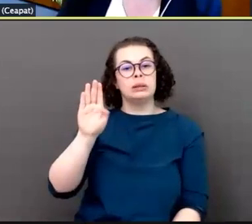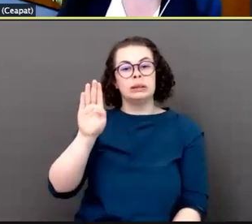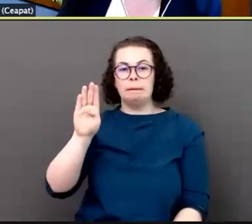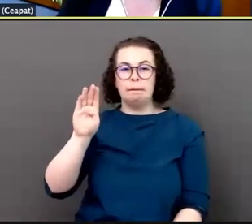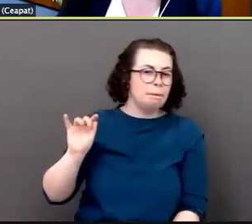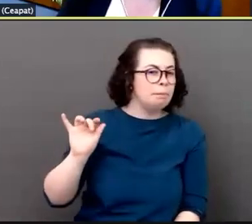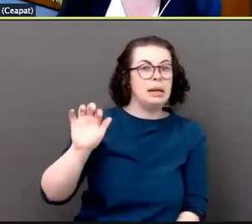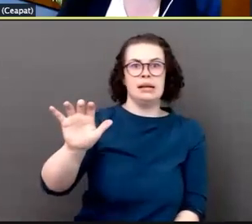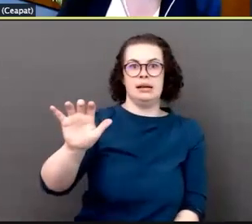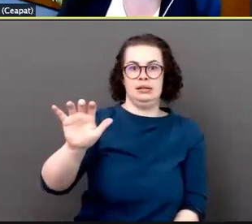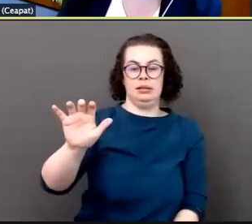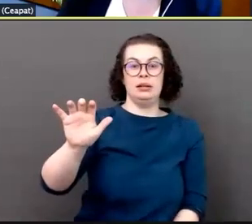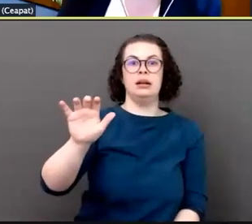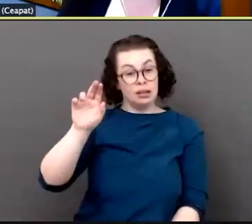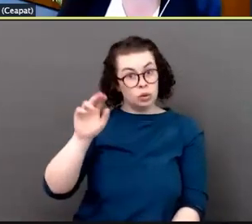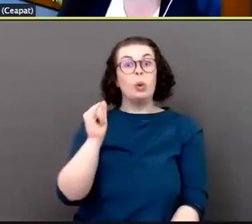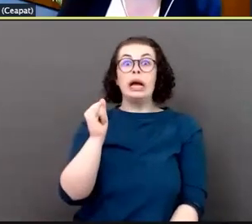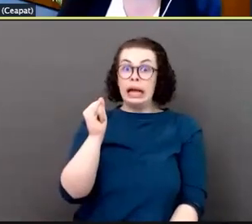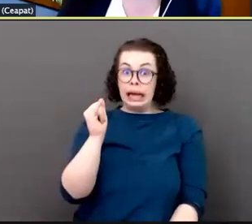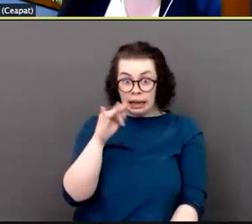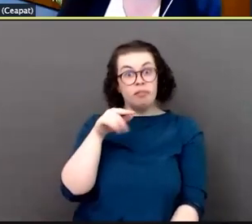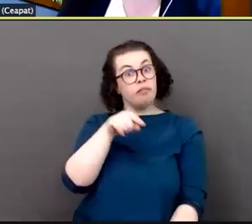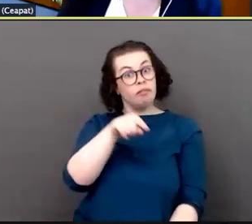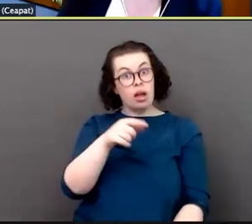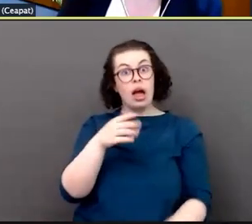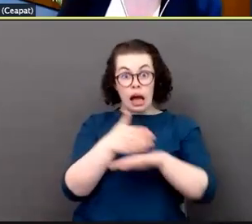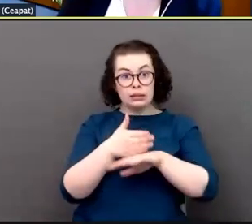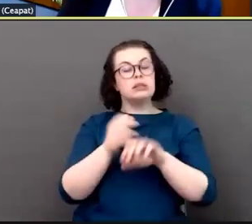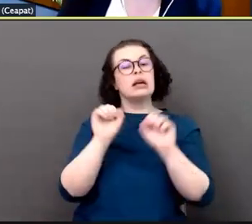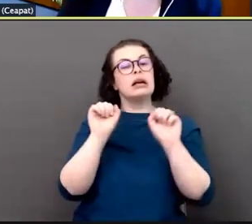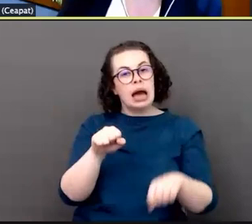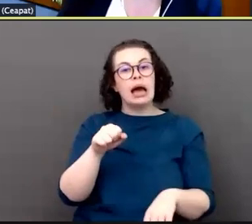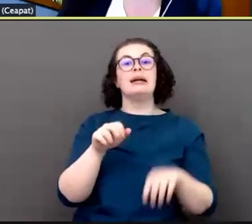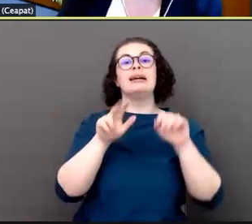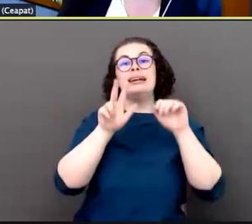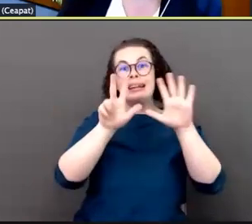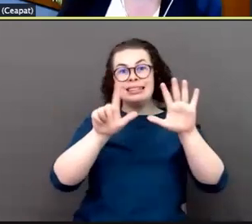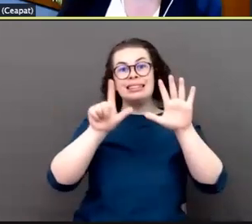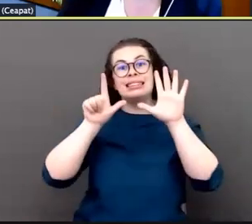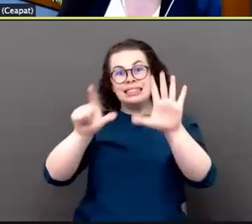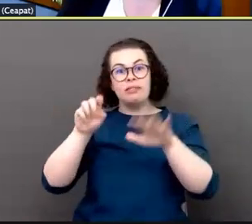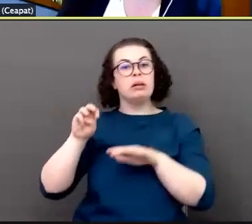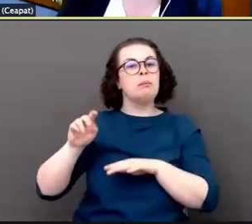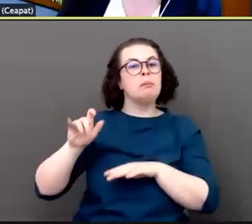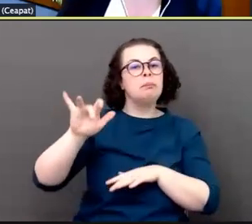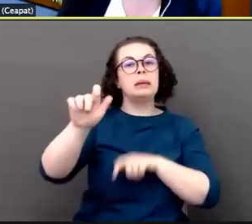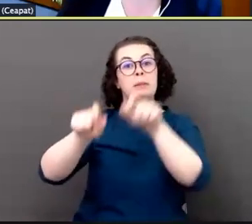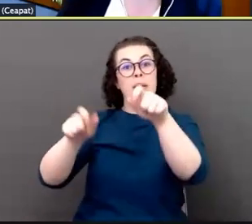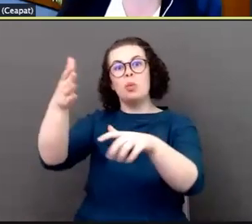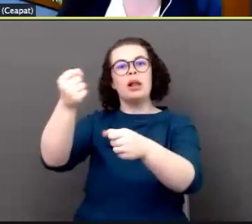the European economy and generate 87 million jobs.